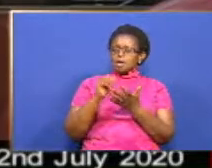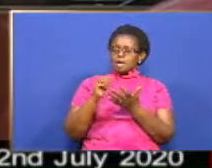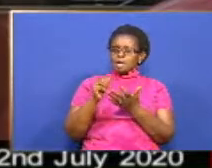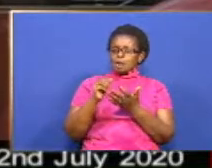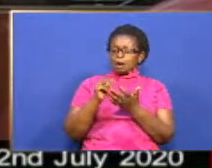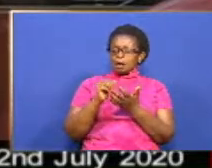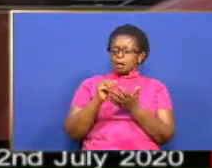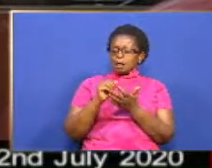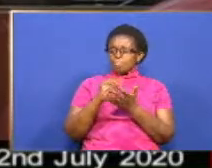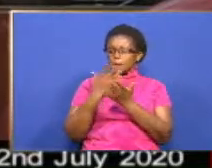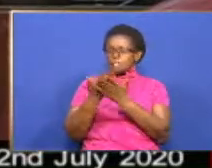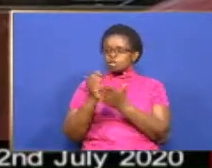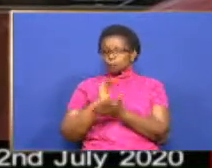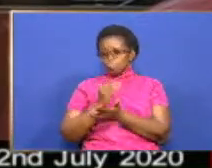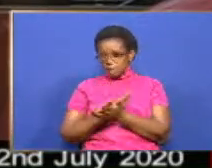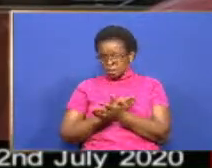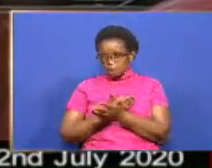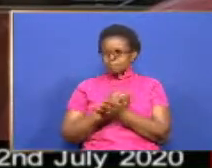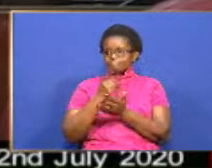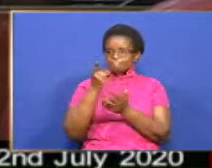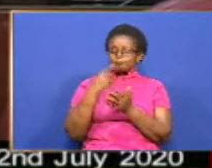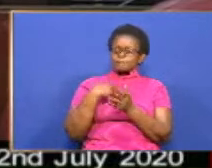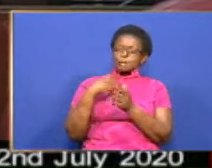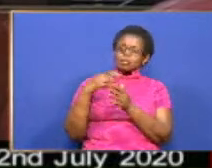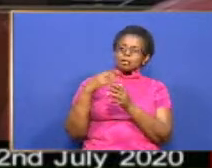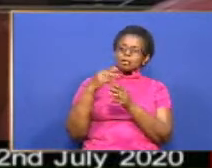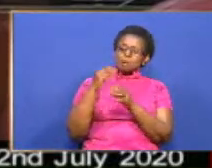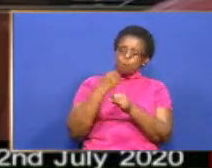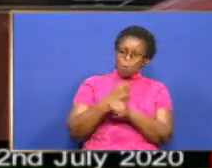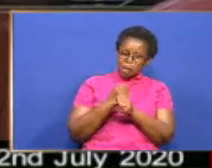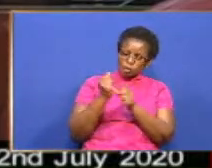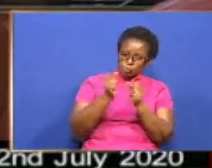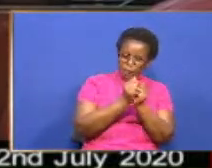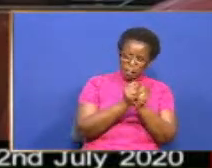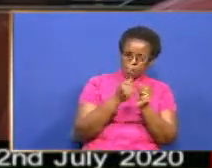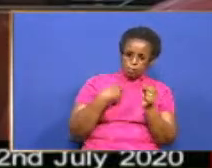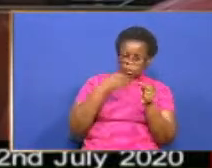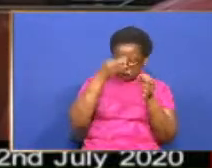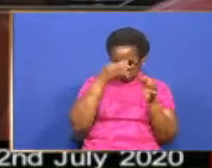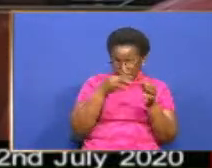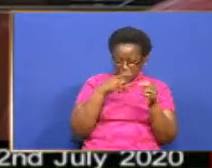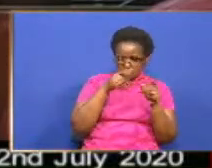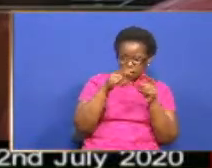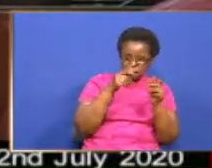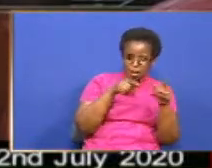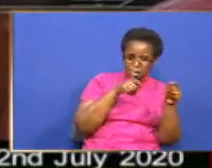work together in terms of the determination and the management of refugees.